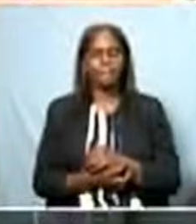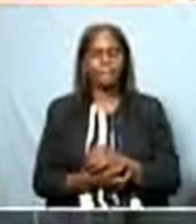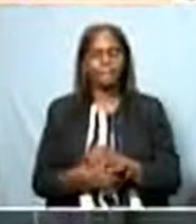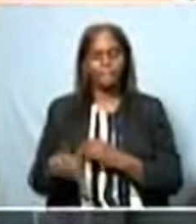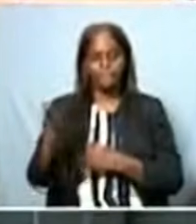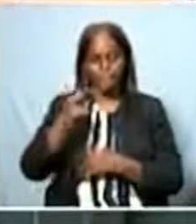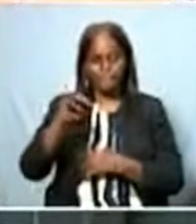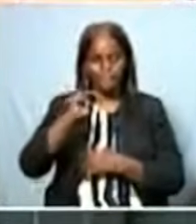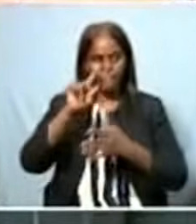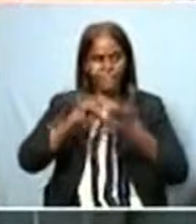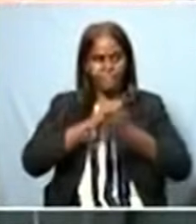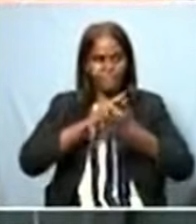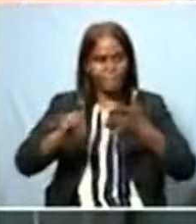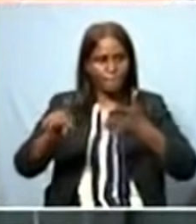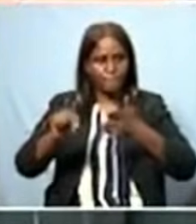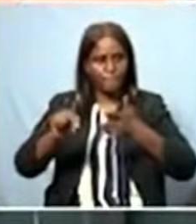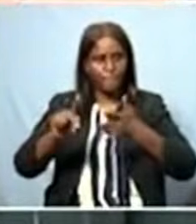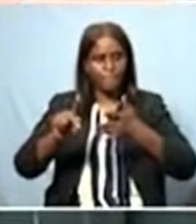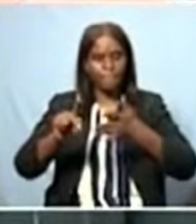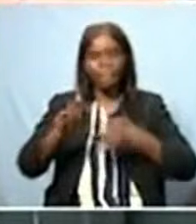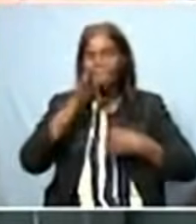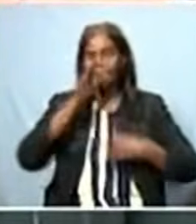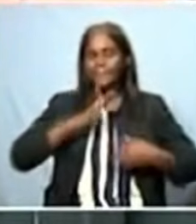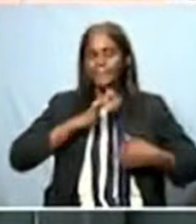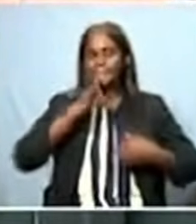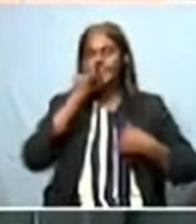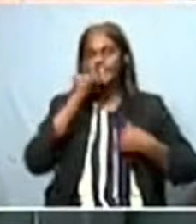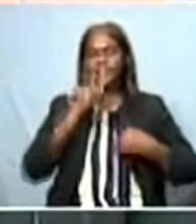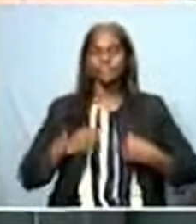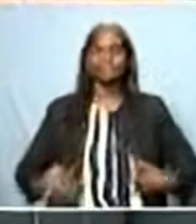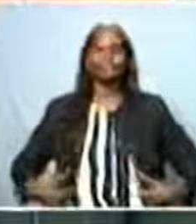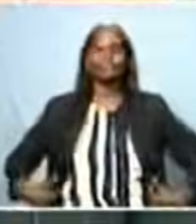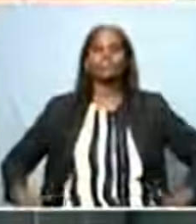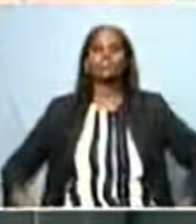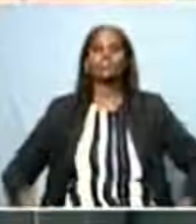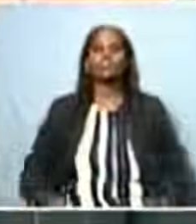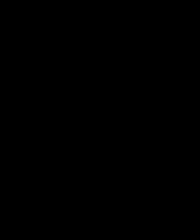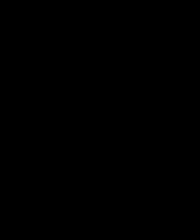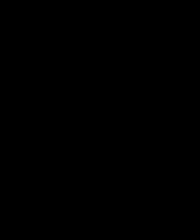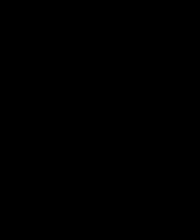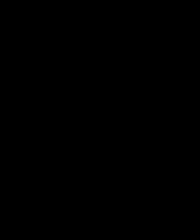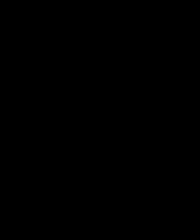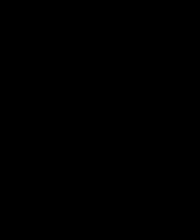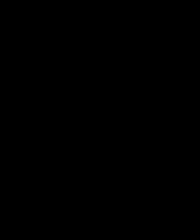Monday next week, Madam Speaker. Thank you.